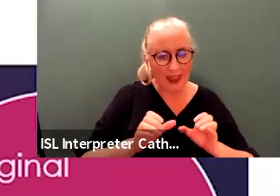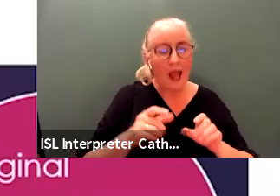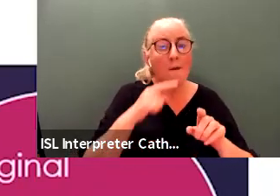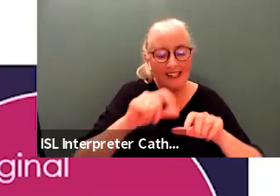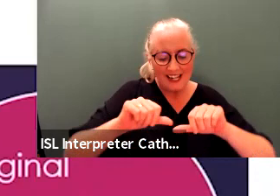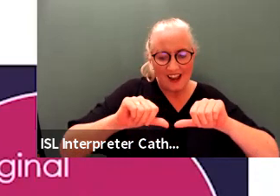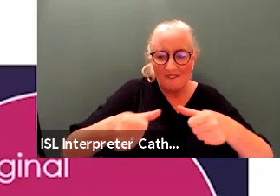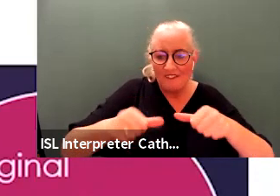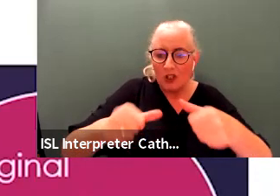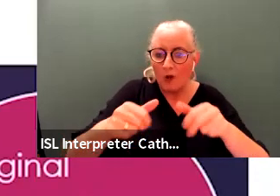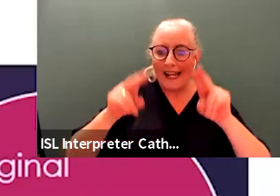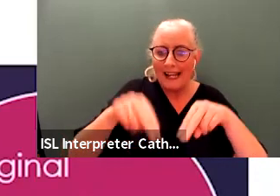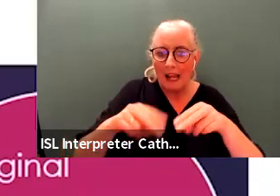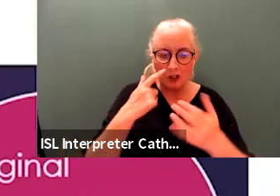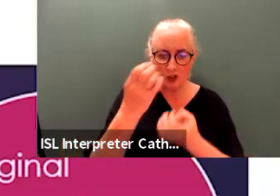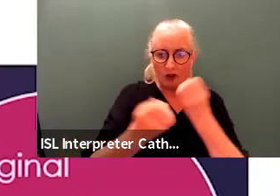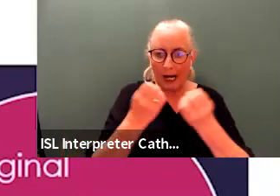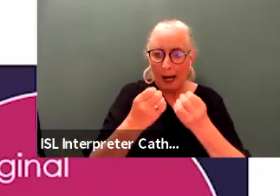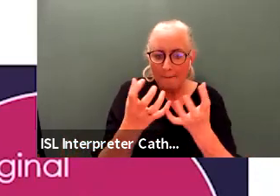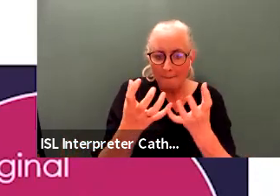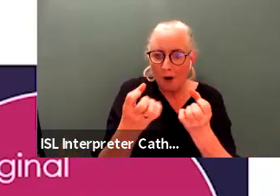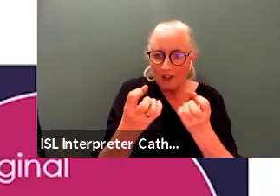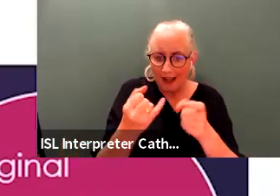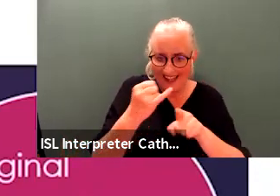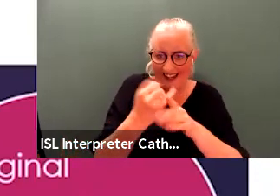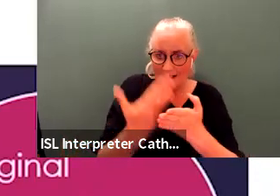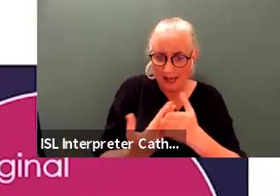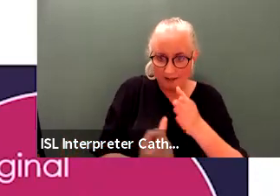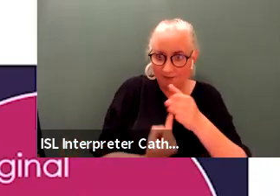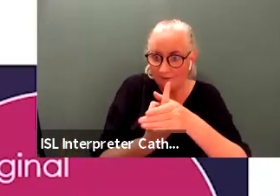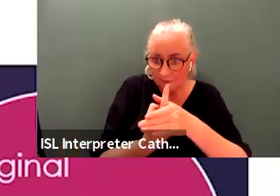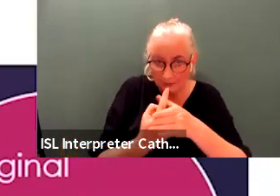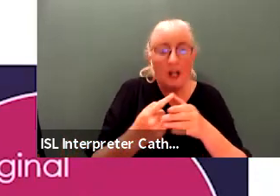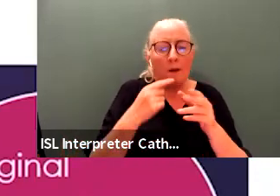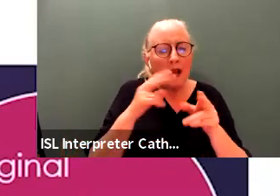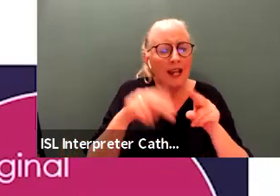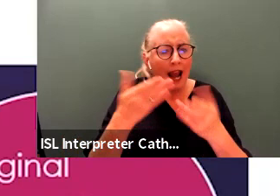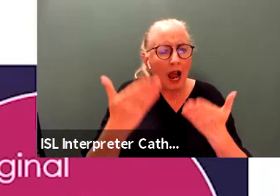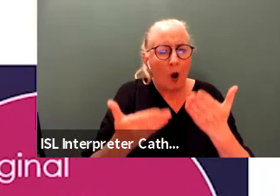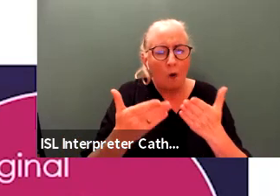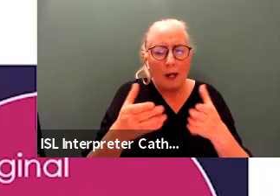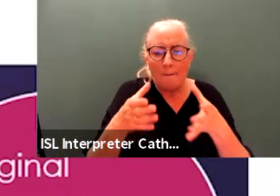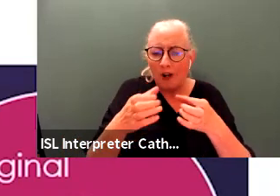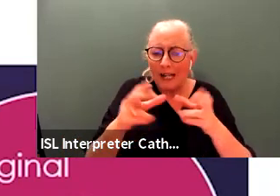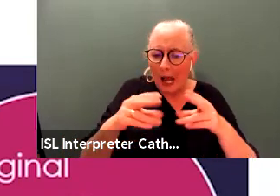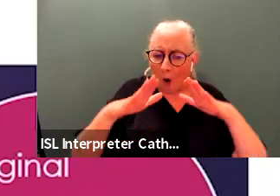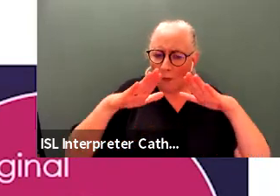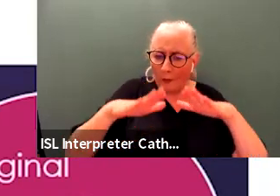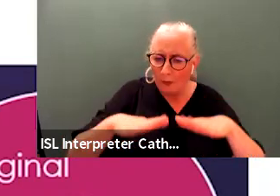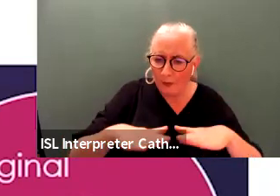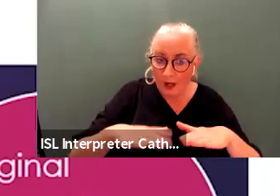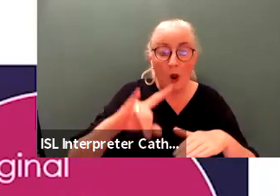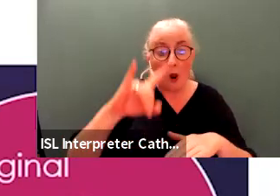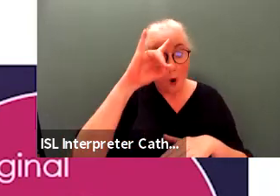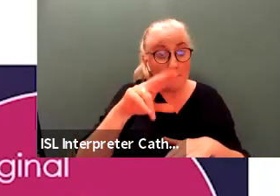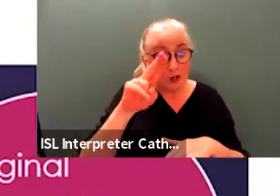the muscles internally. And there are treatments that will calm muscles down and, you know, hopefully help